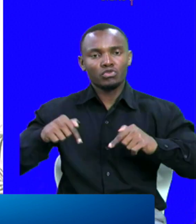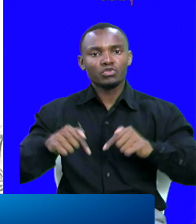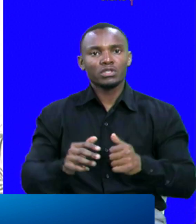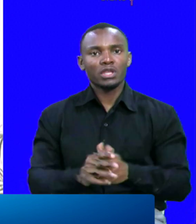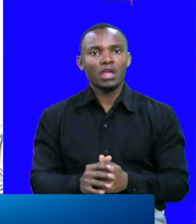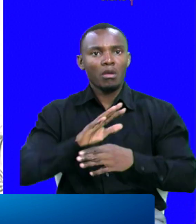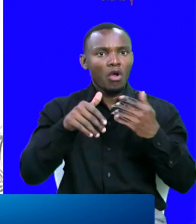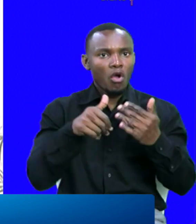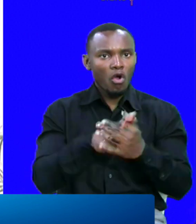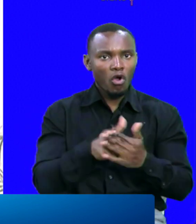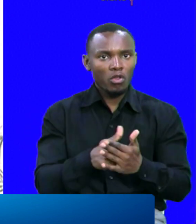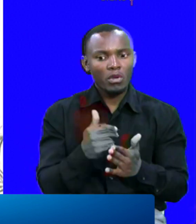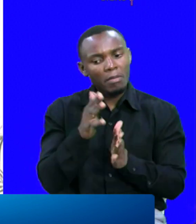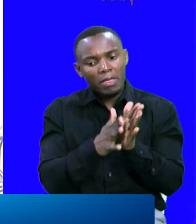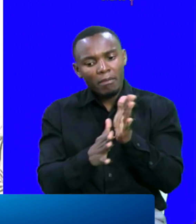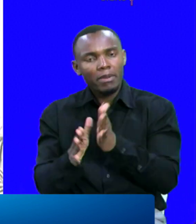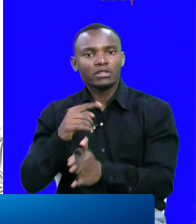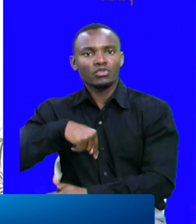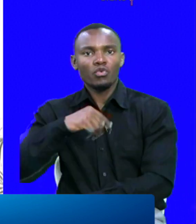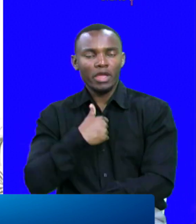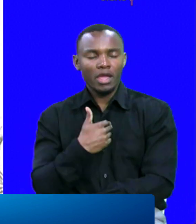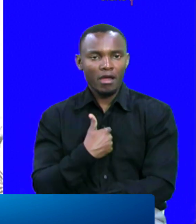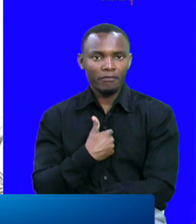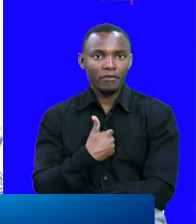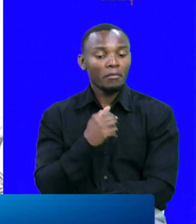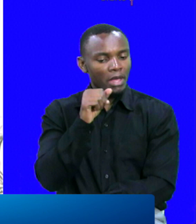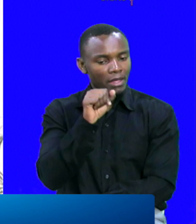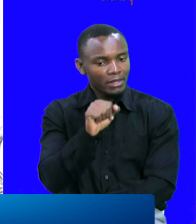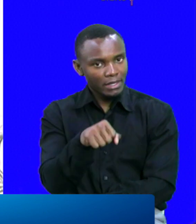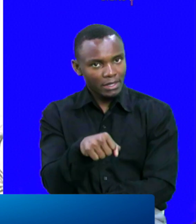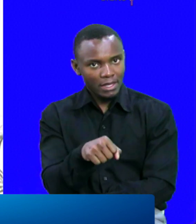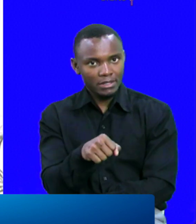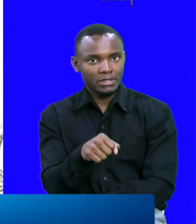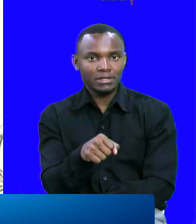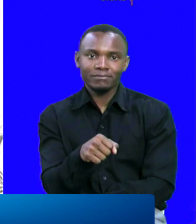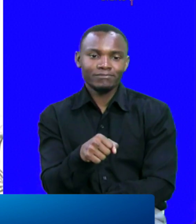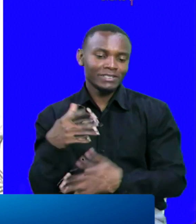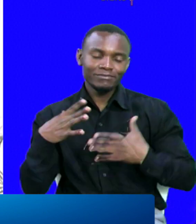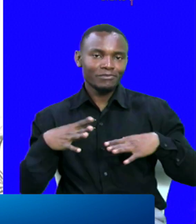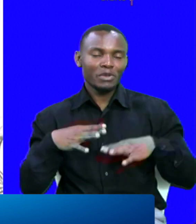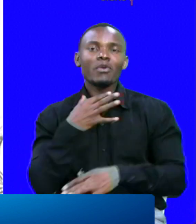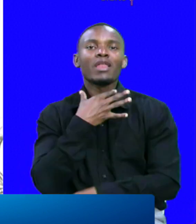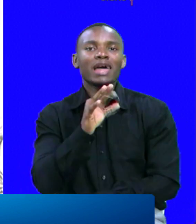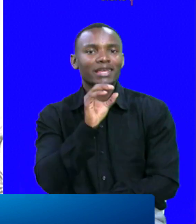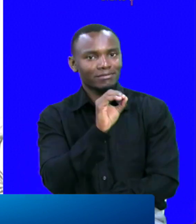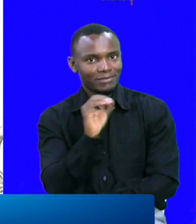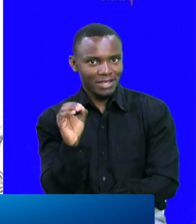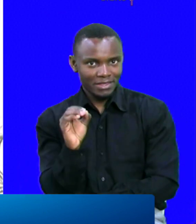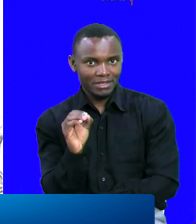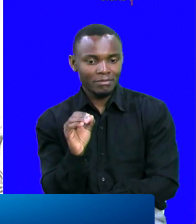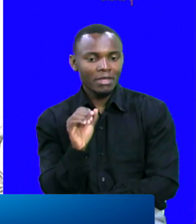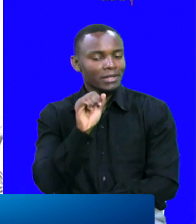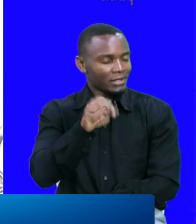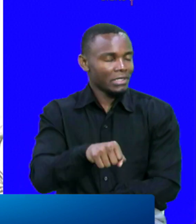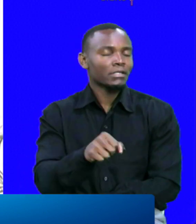I am very proud today that the interventions that we have taken, though